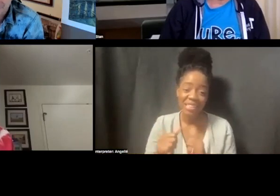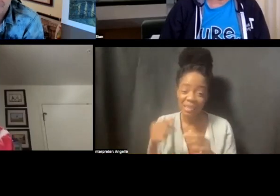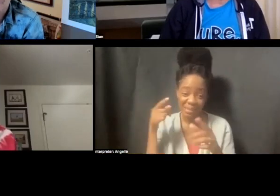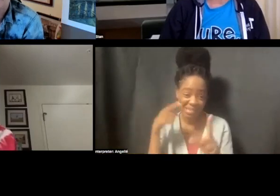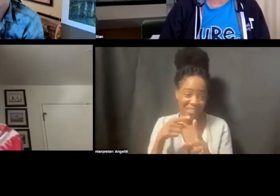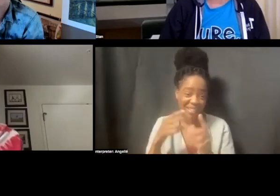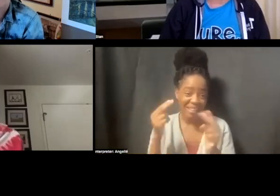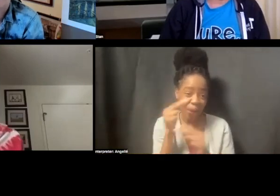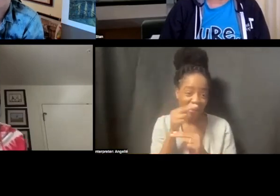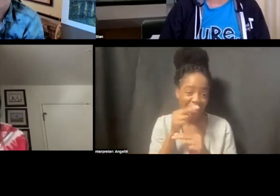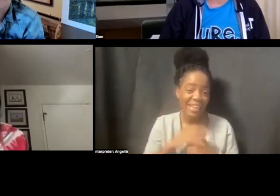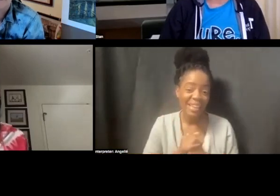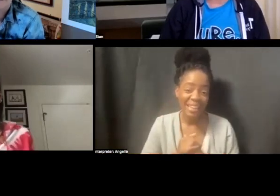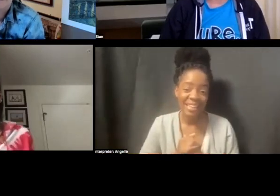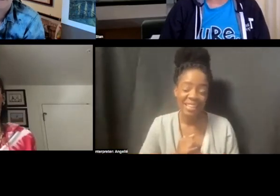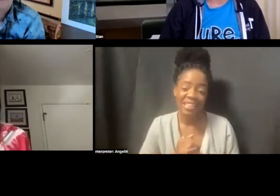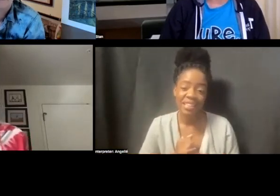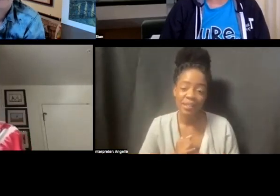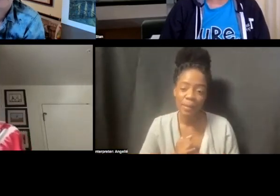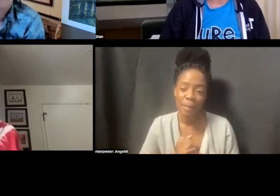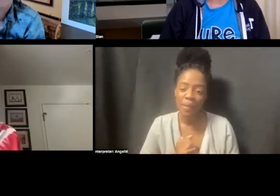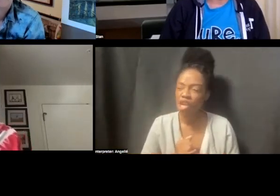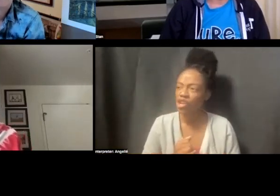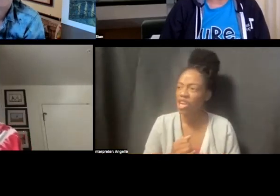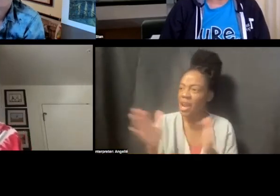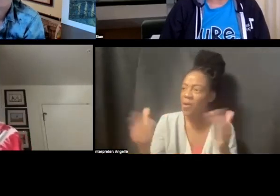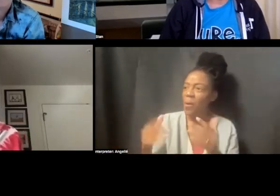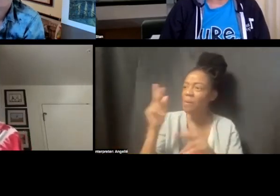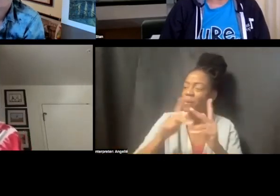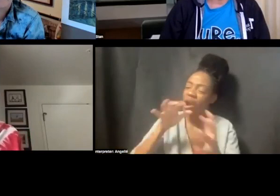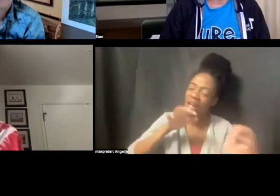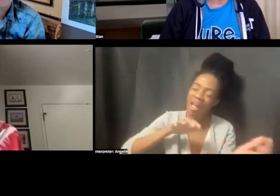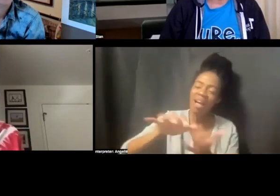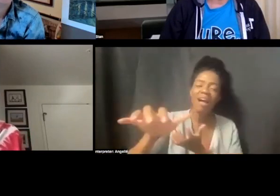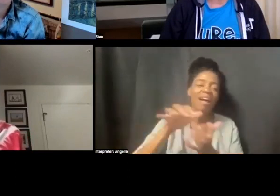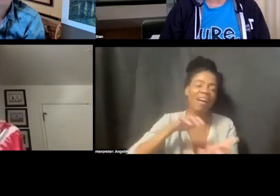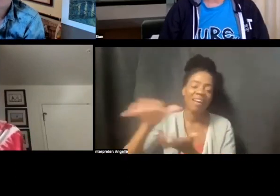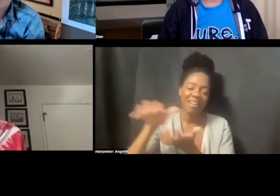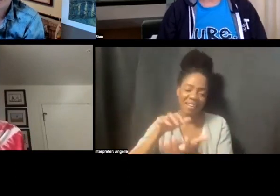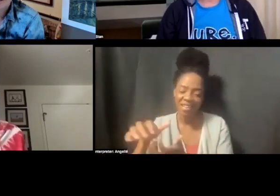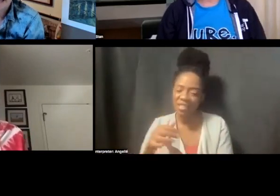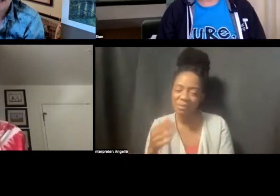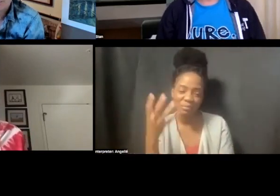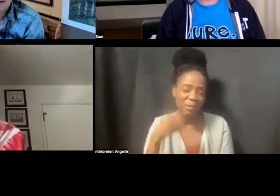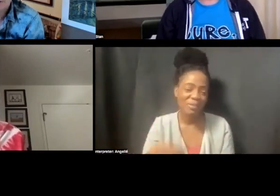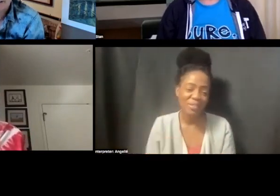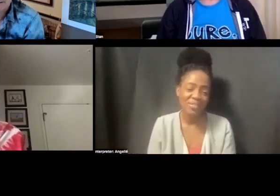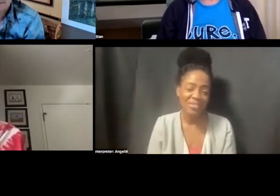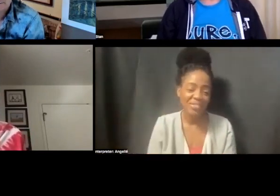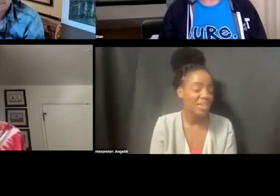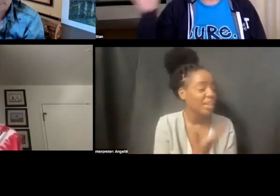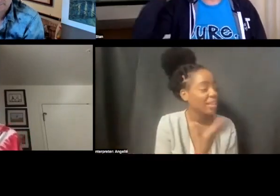of being in a room with people laughing. Yeah, yeah. That's gorgeous. Thank you,